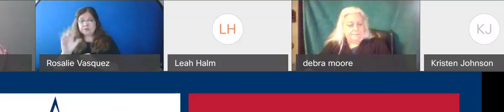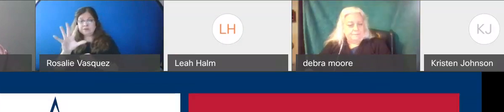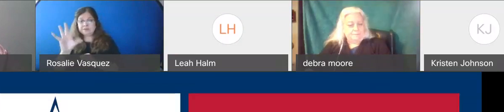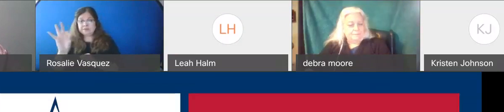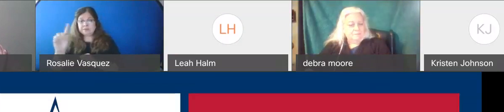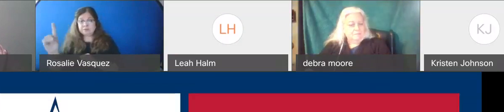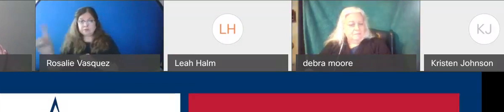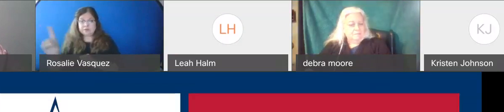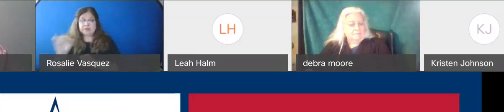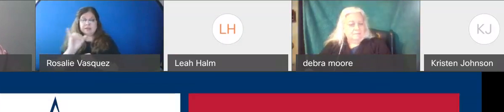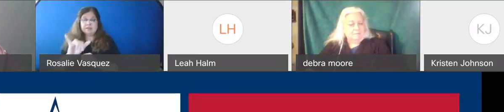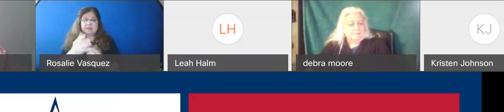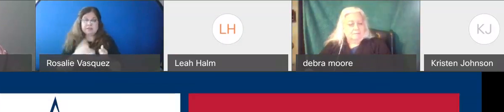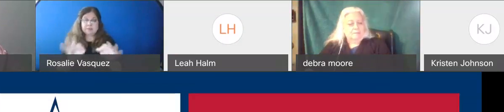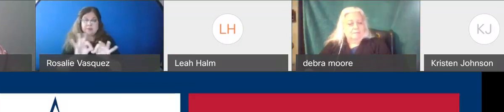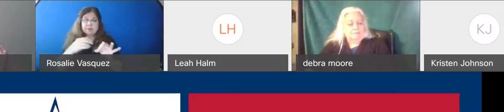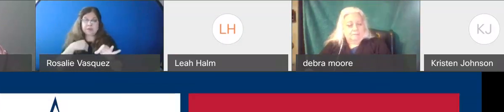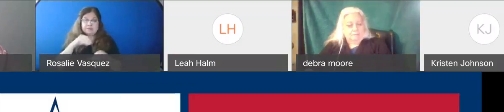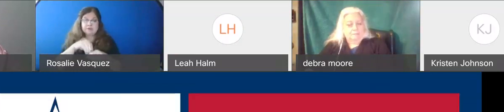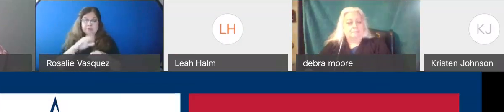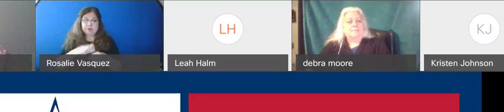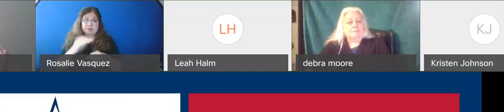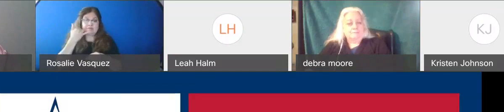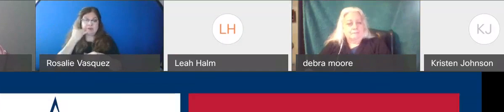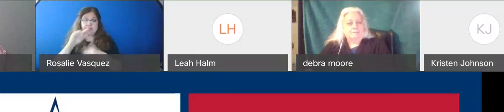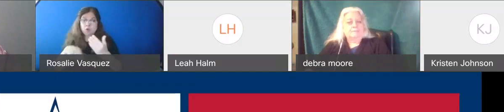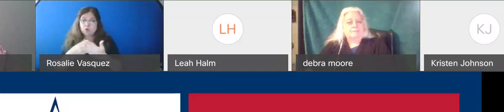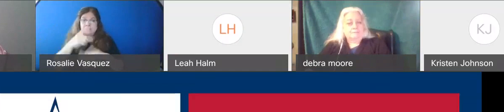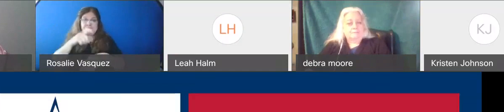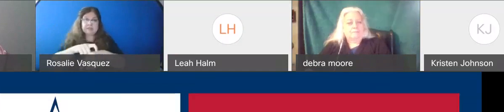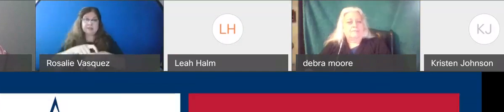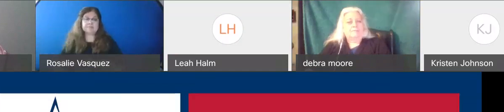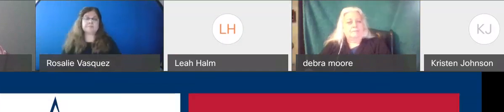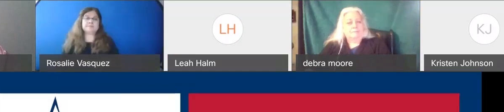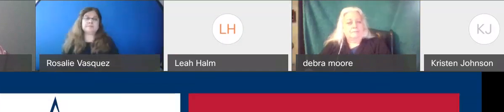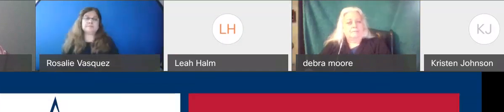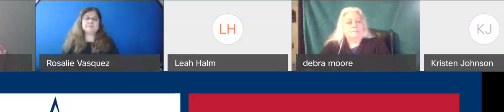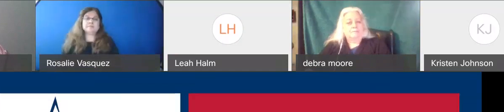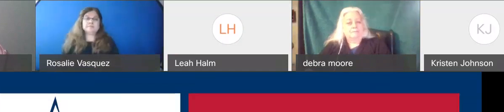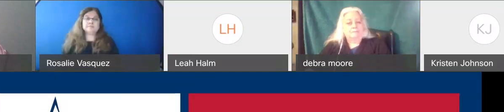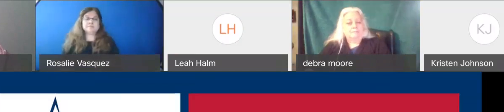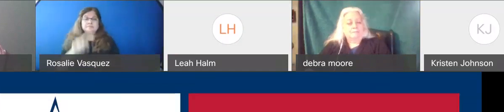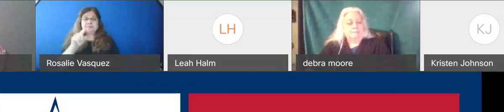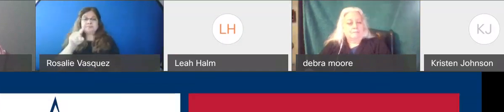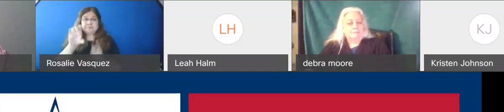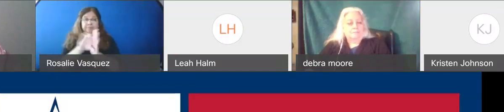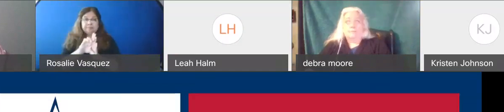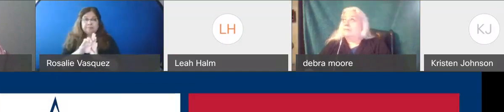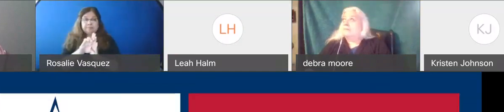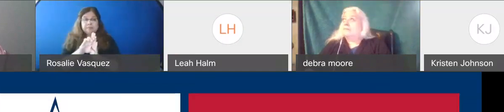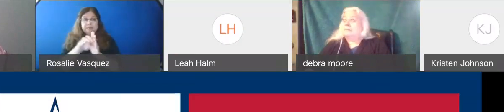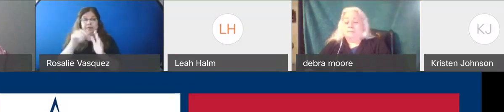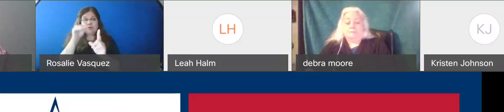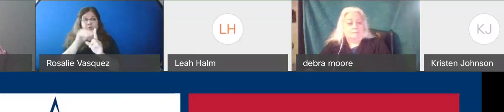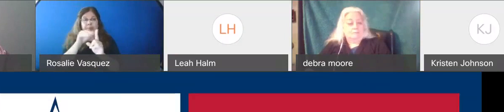281-290-5911, and that's important to have in your phone at all times. But this slide, it just is a